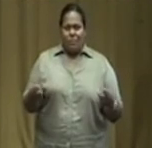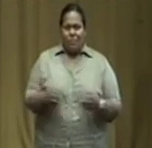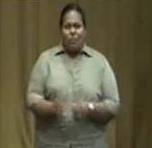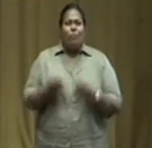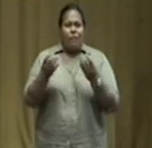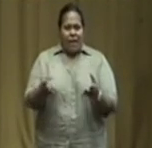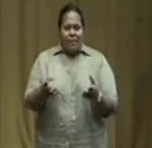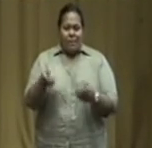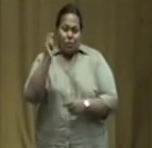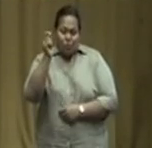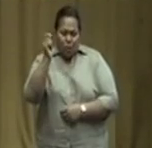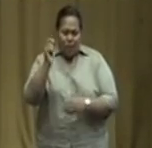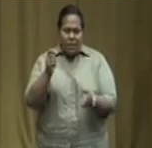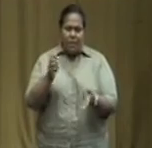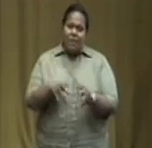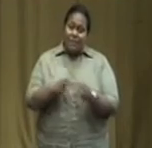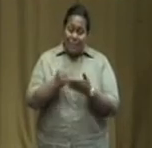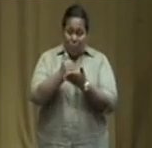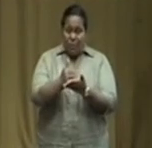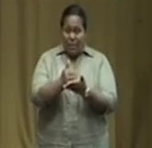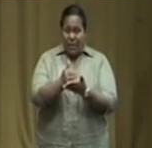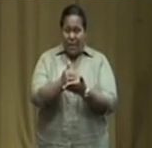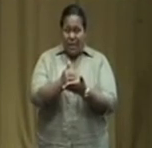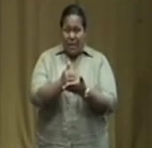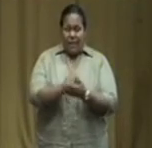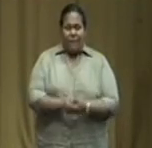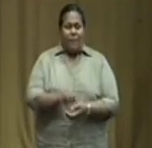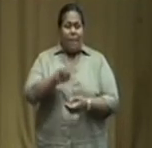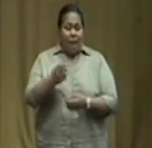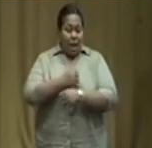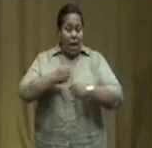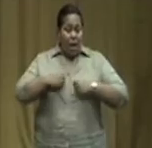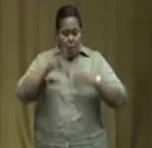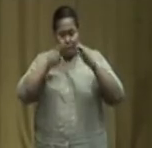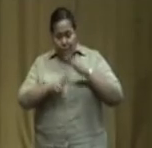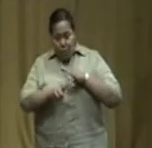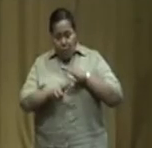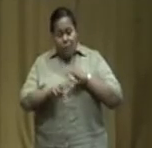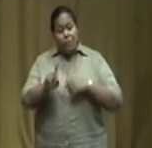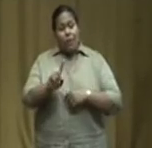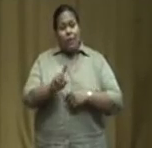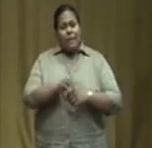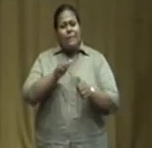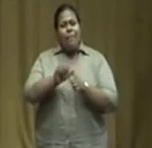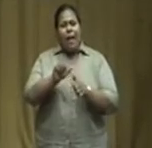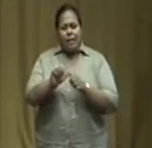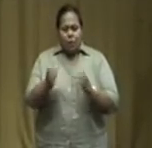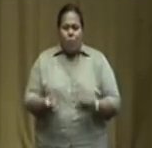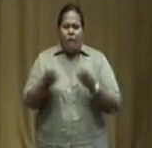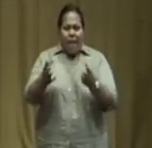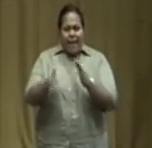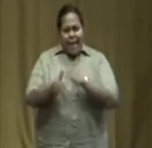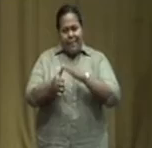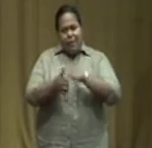just don't. And our view and perspective of this, it's perhaps better to provide access to